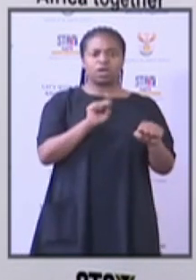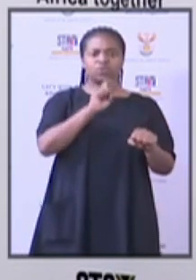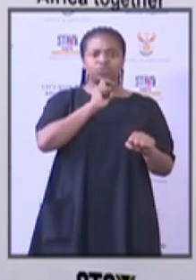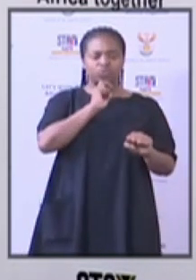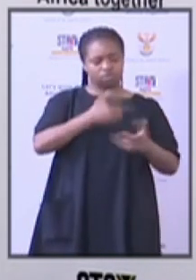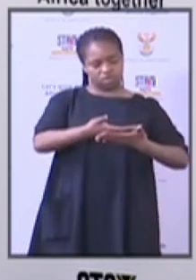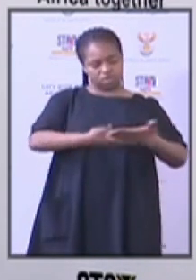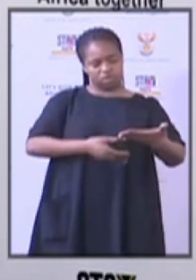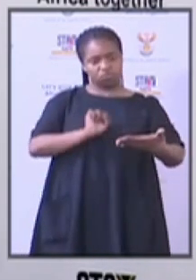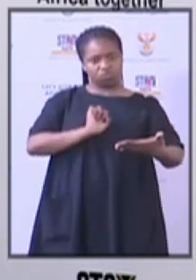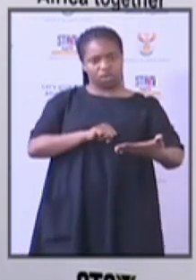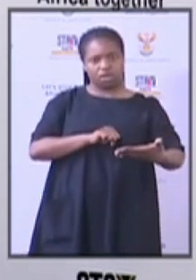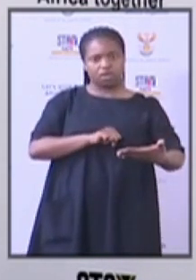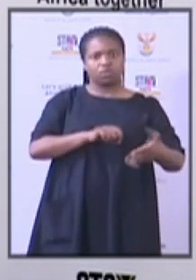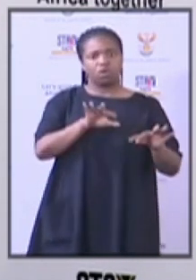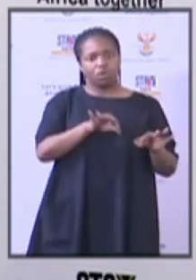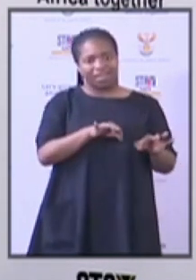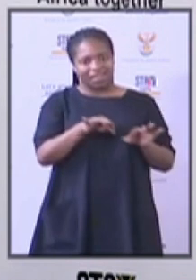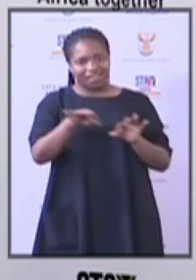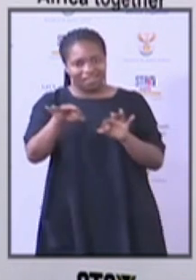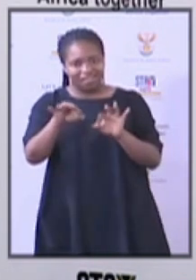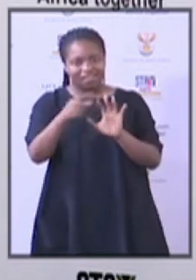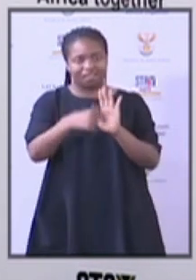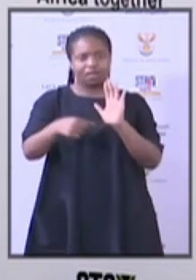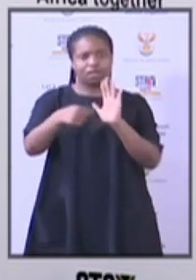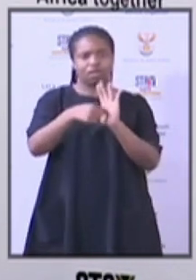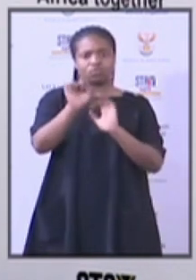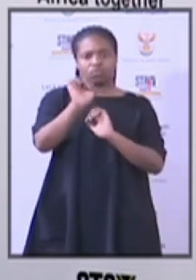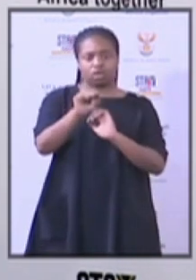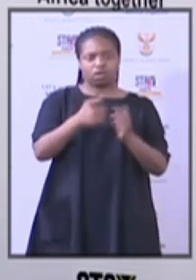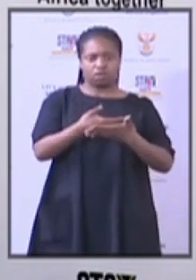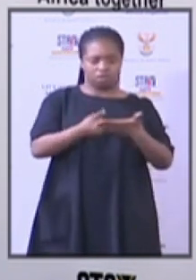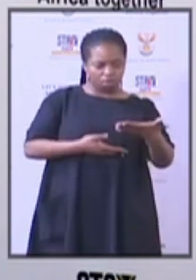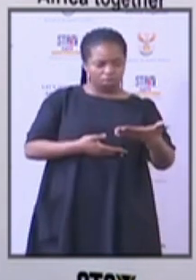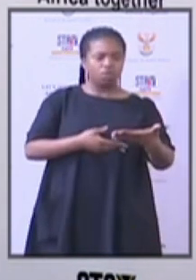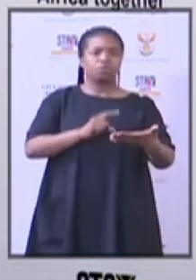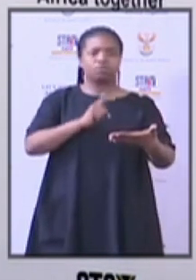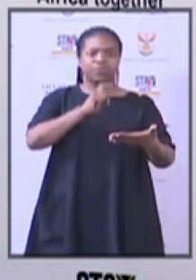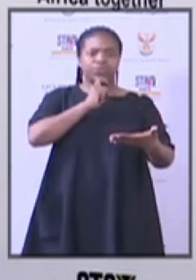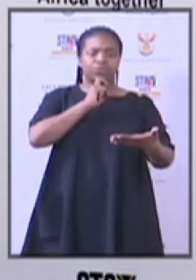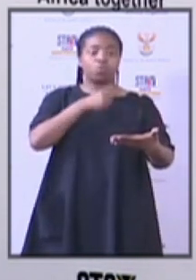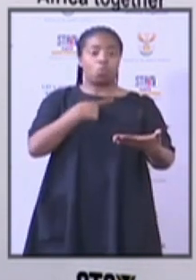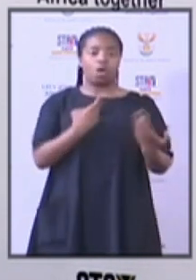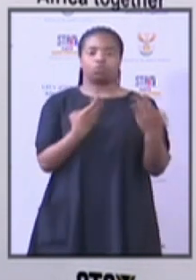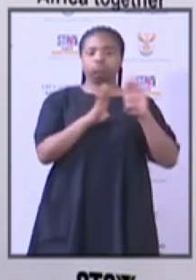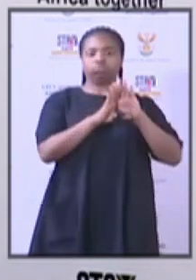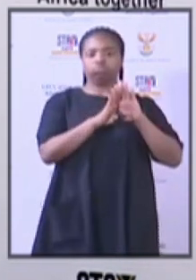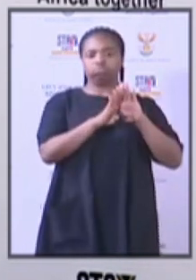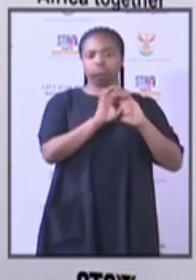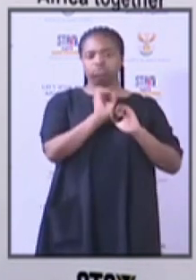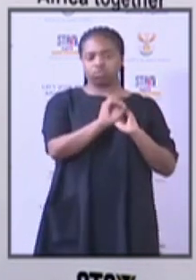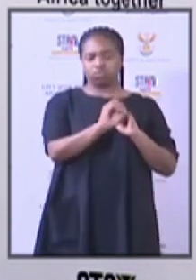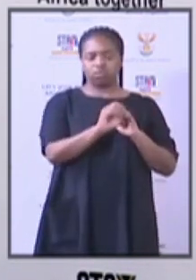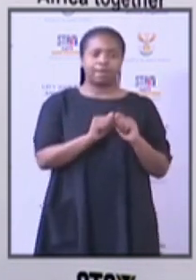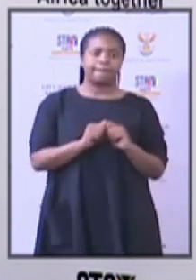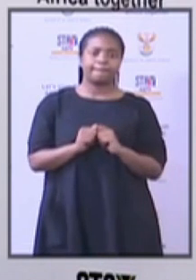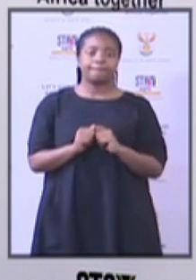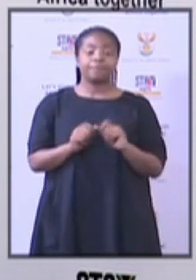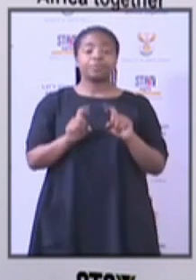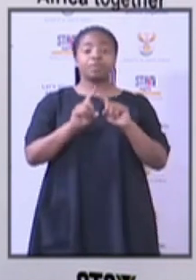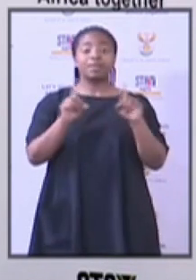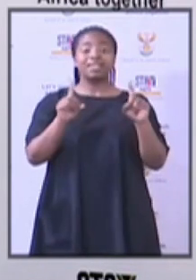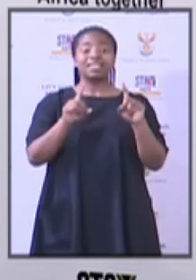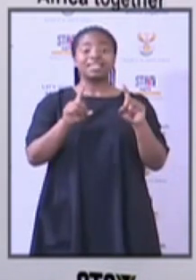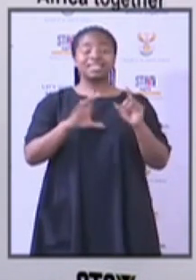dipasa ka ge be re tšhaba yona merala di emeteleleo re tšhaba yona bolwetse jwa COVID jwalong re wa swereng certificate